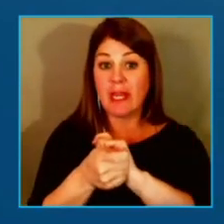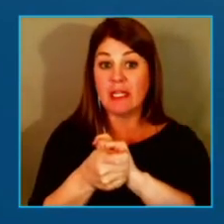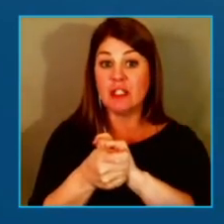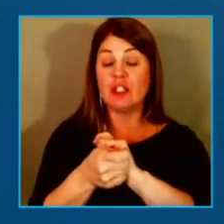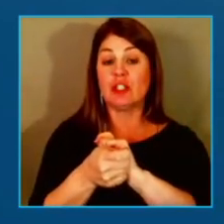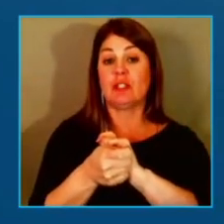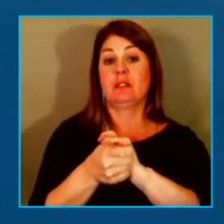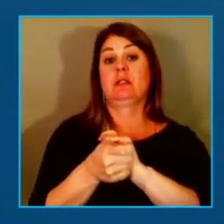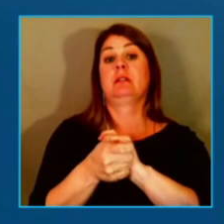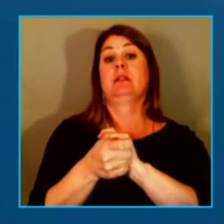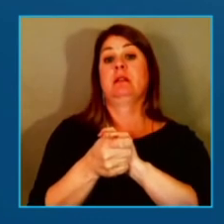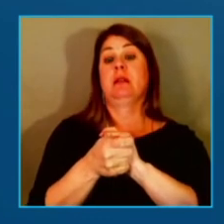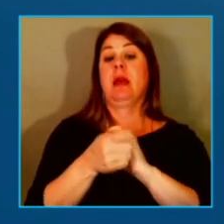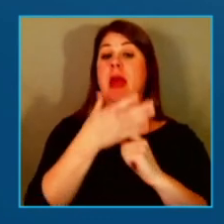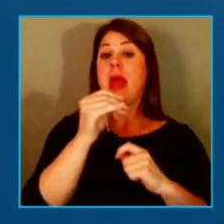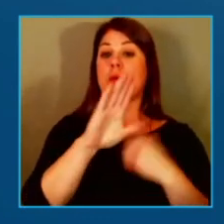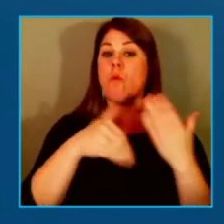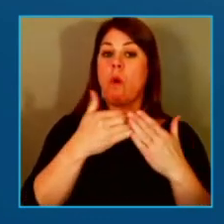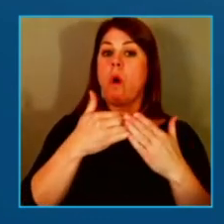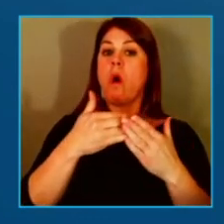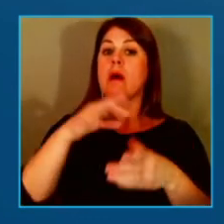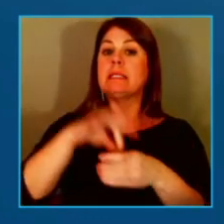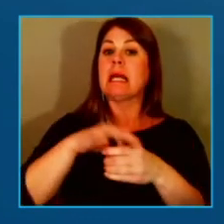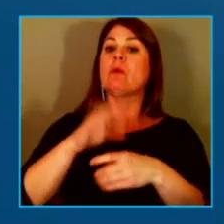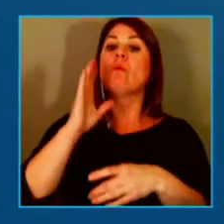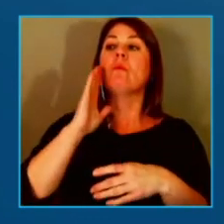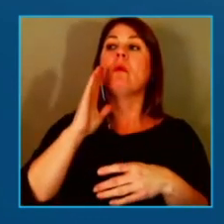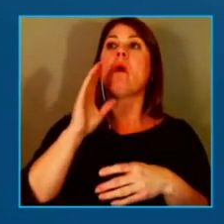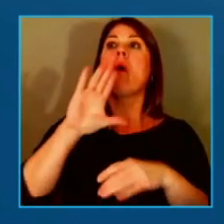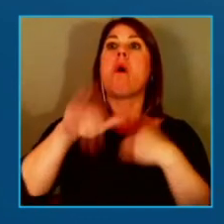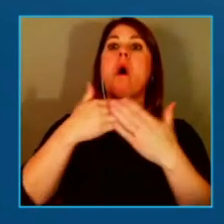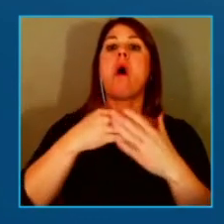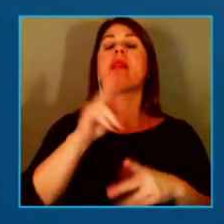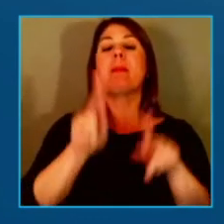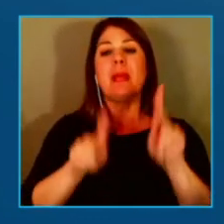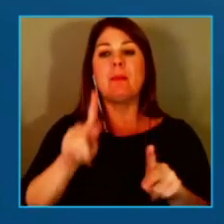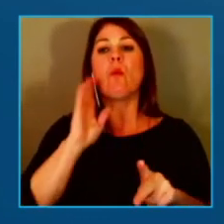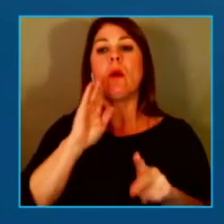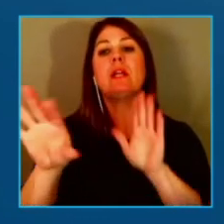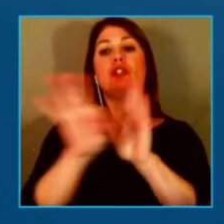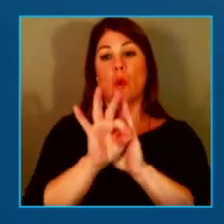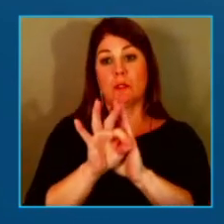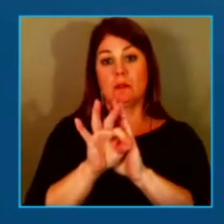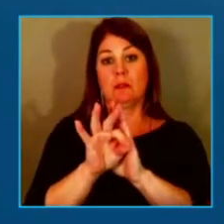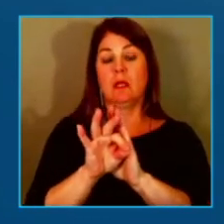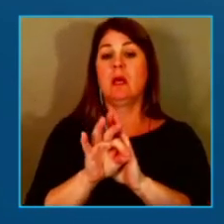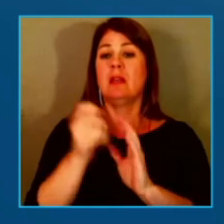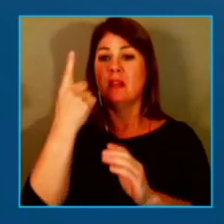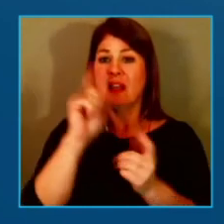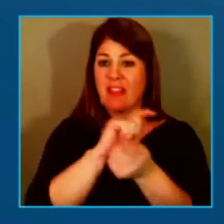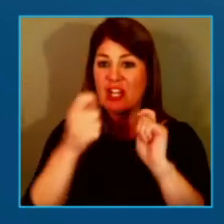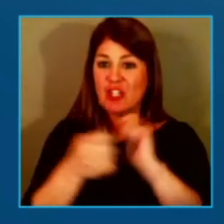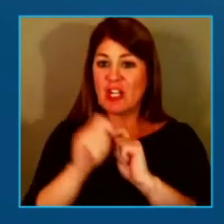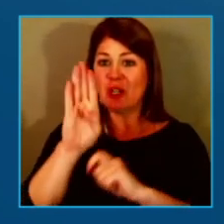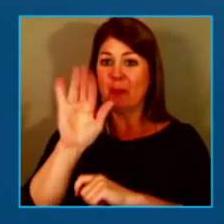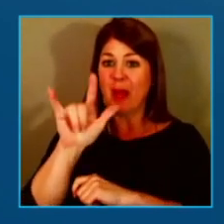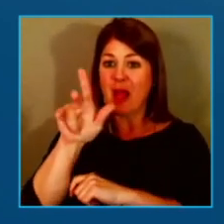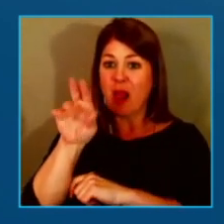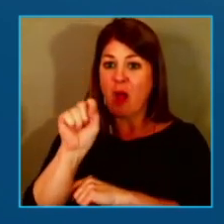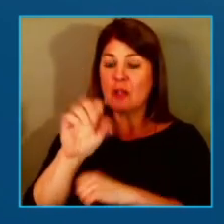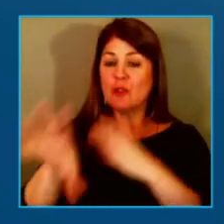would be chosen. It could no longer be the executive committee. So they changed the bylaws to add more women